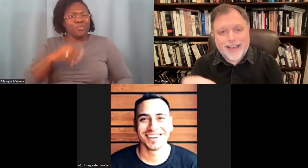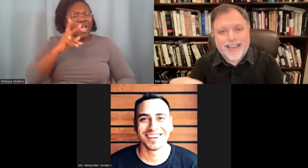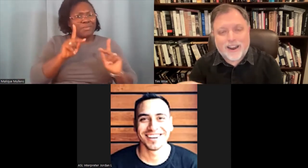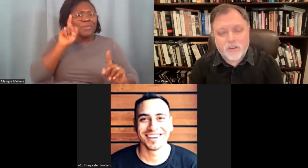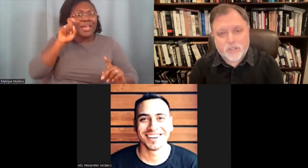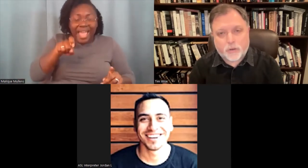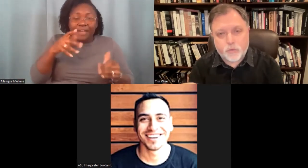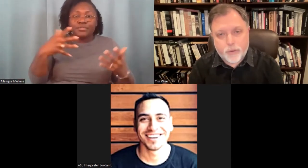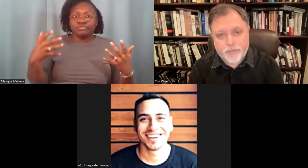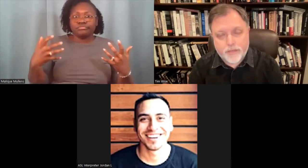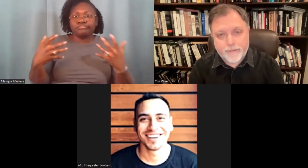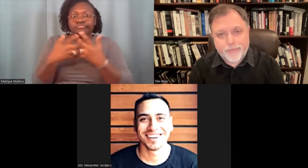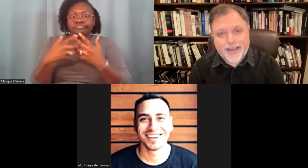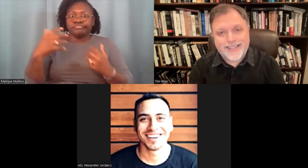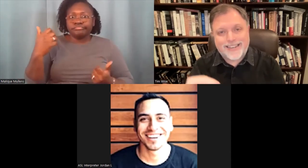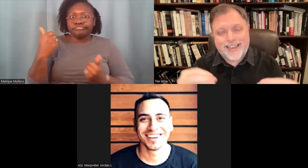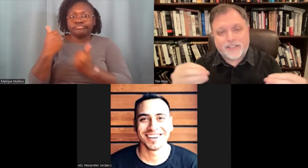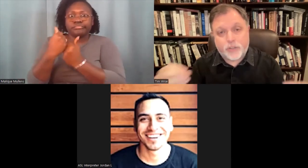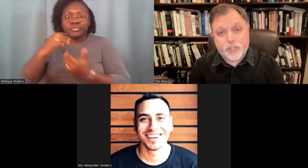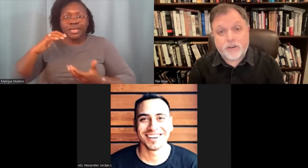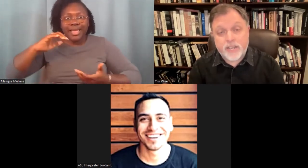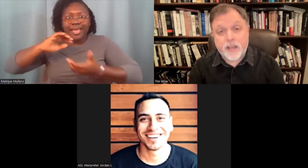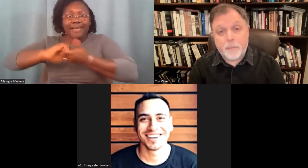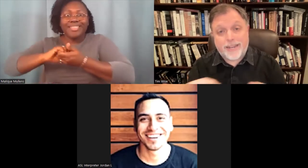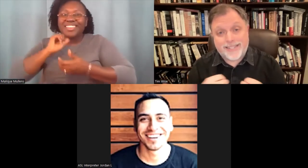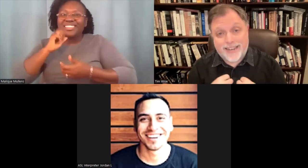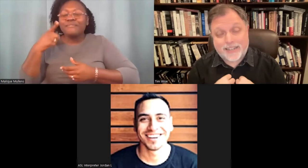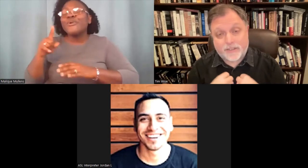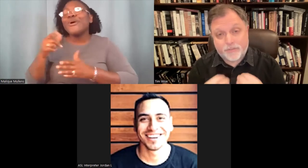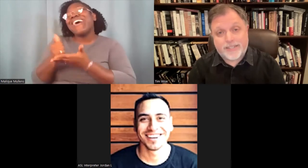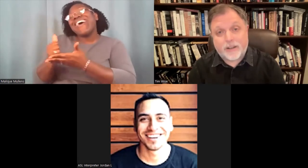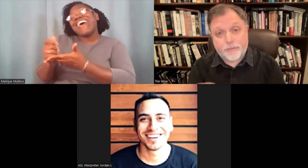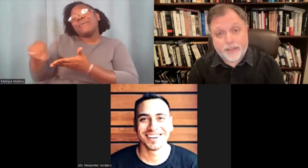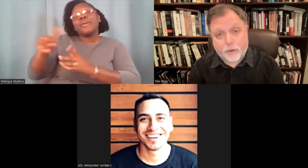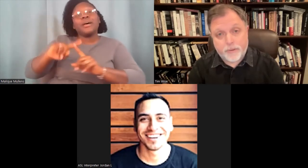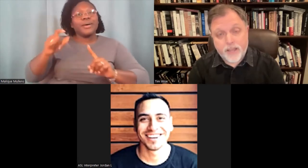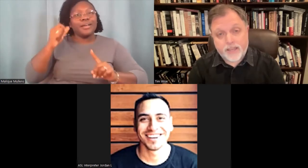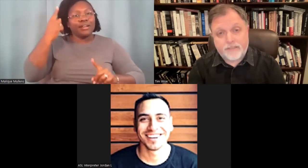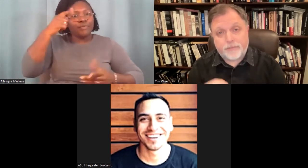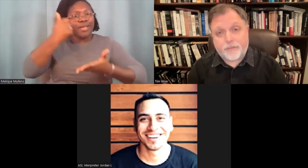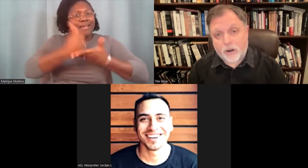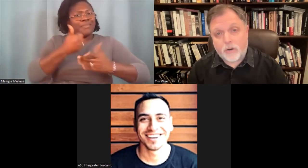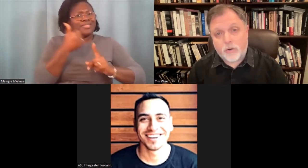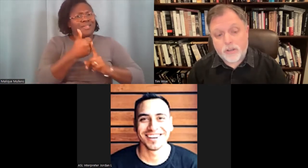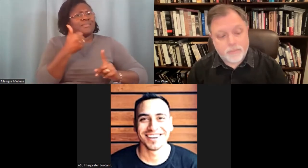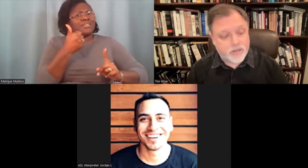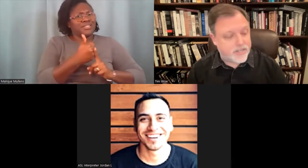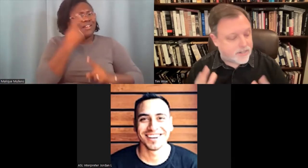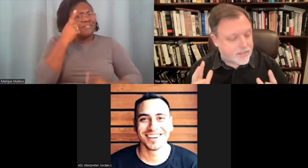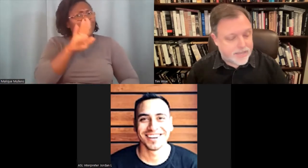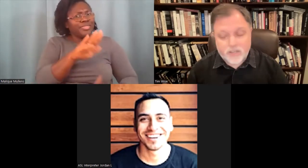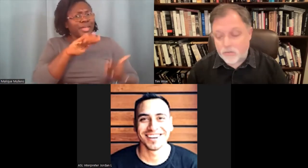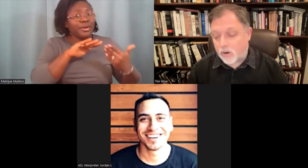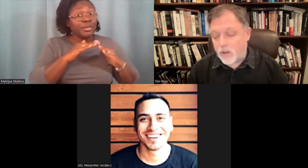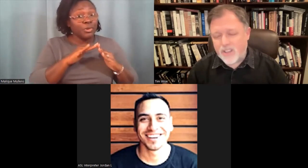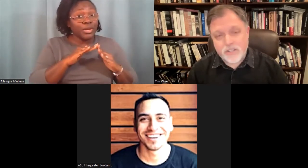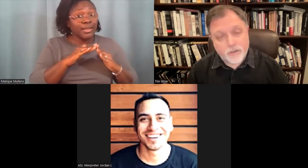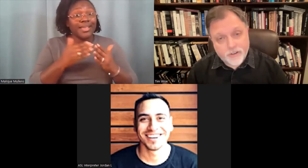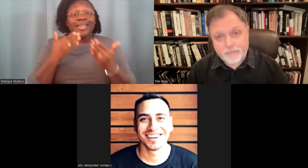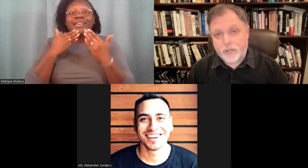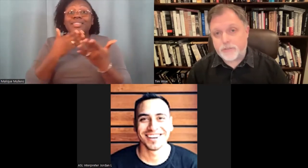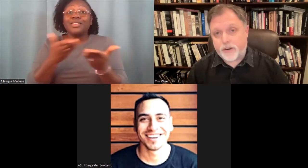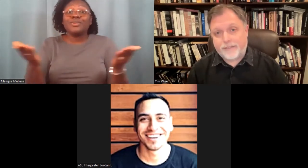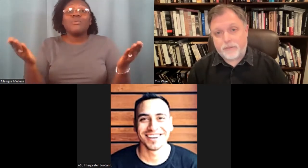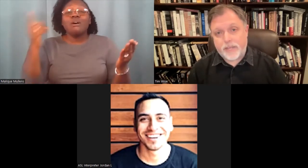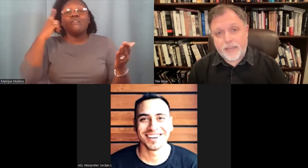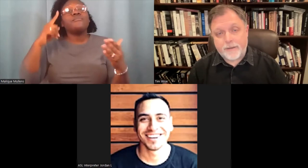to ally ourselves with, not as an act of charity, but as an act of self-help, even for our own communities. And I thank you all so